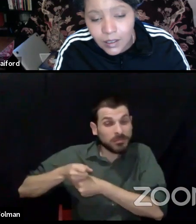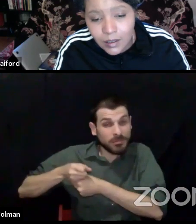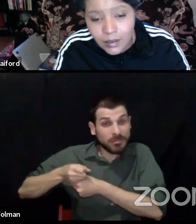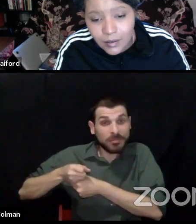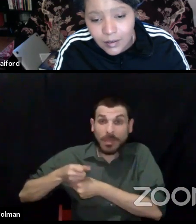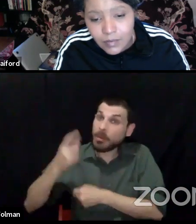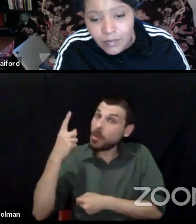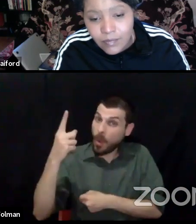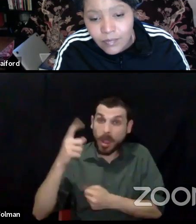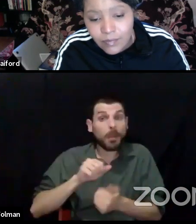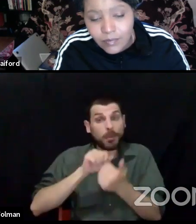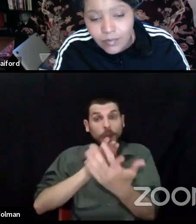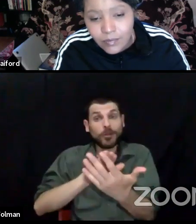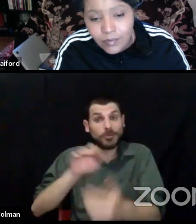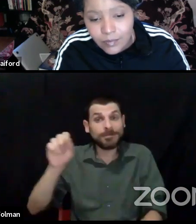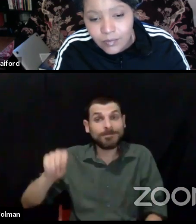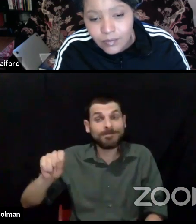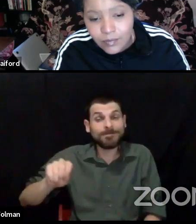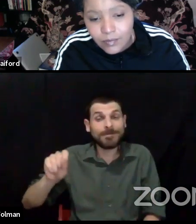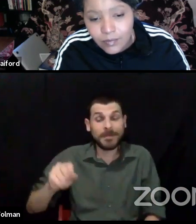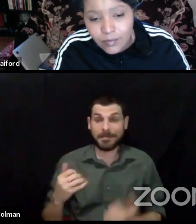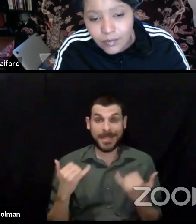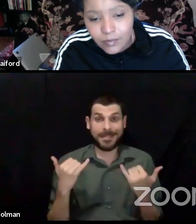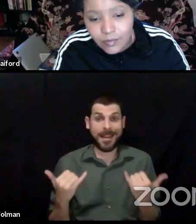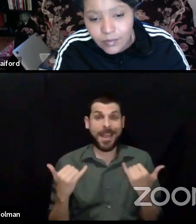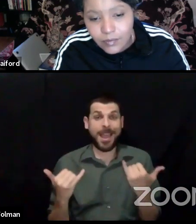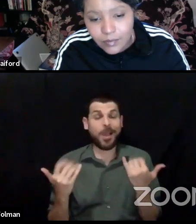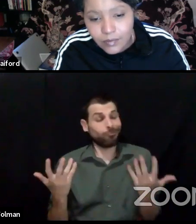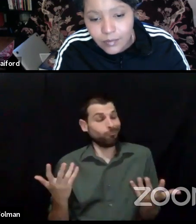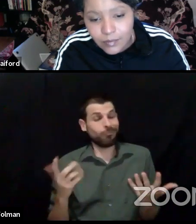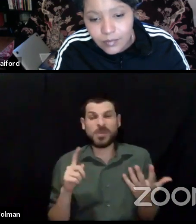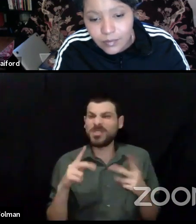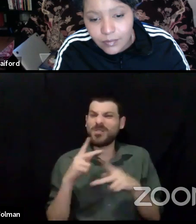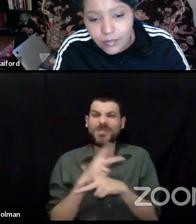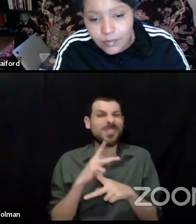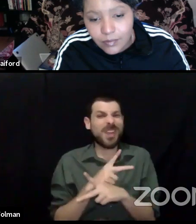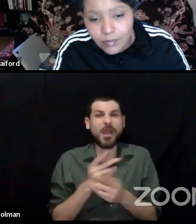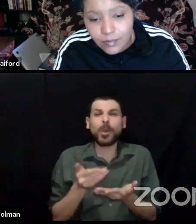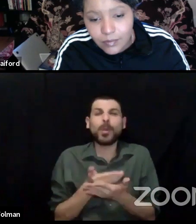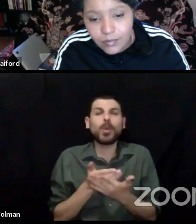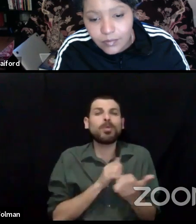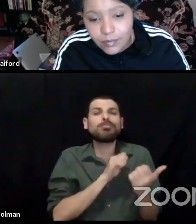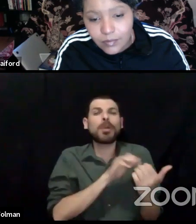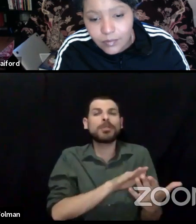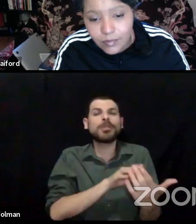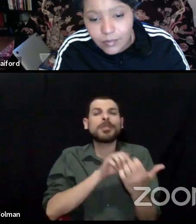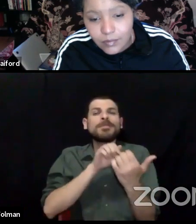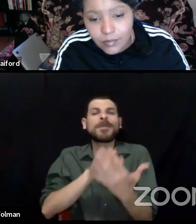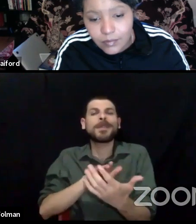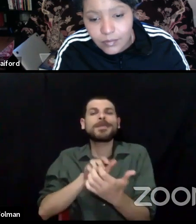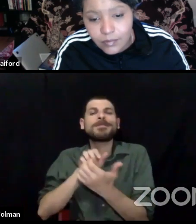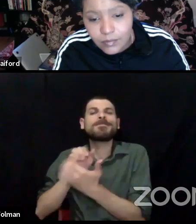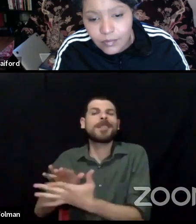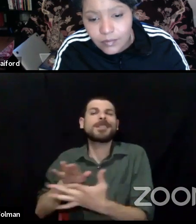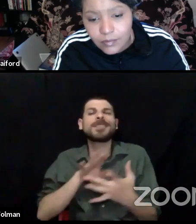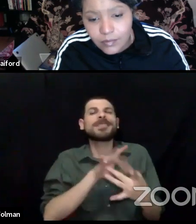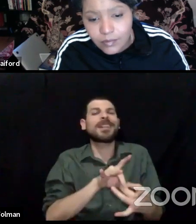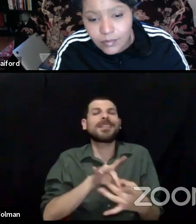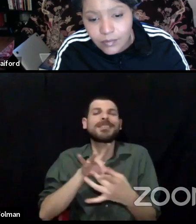tactic, you know, but, we're gonna have to figure out other ways to connect and to make meaningful things